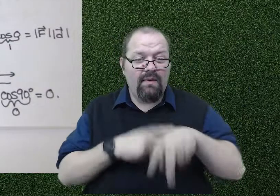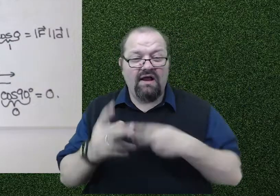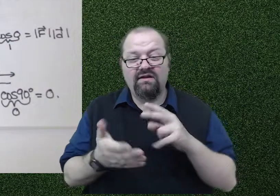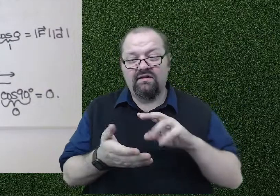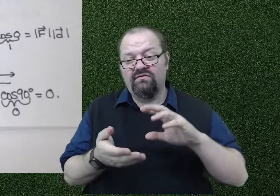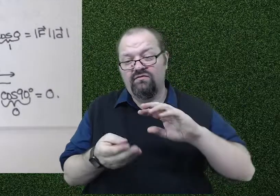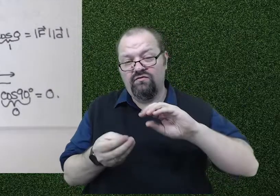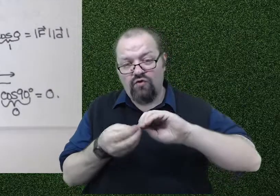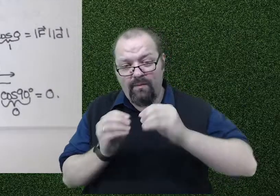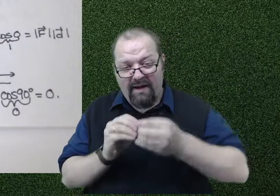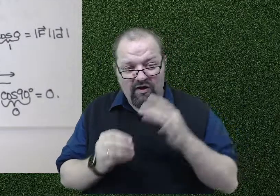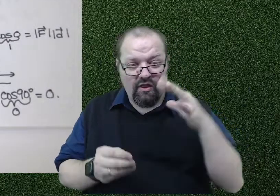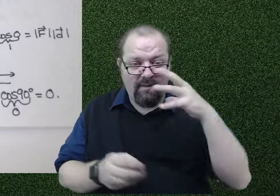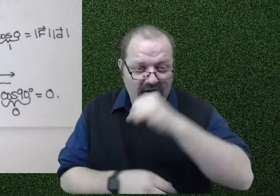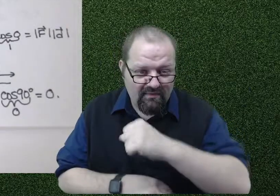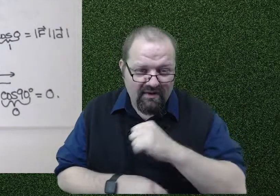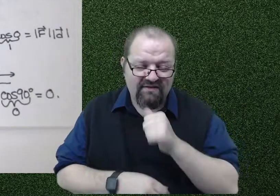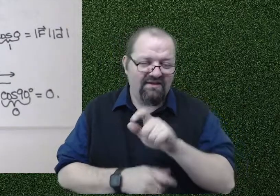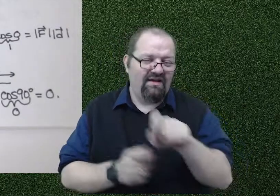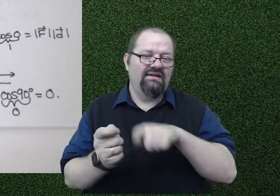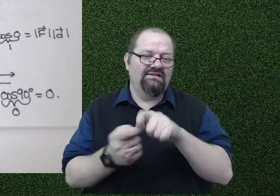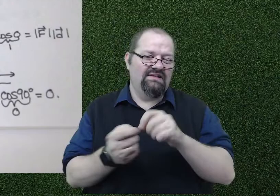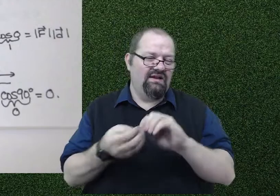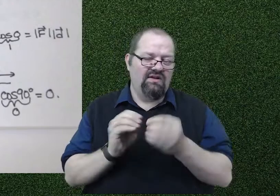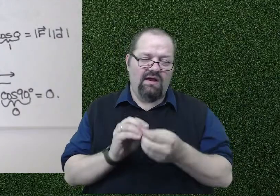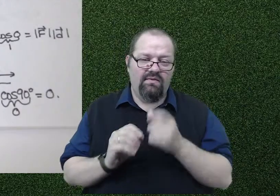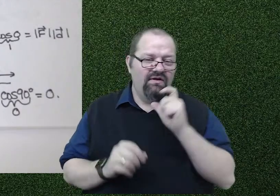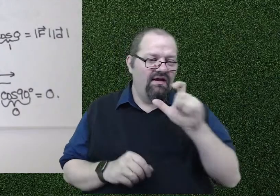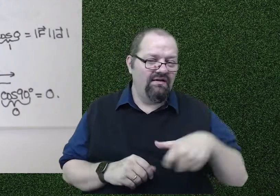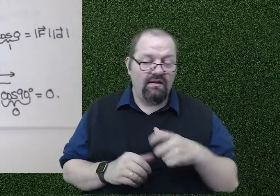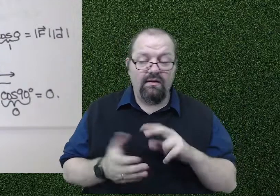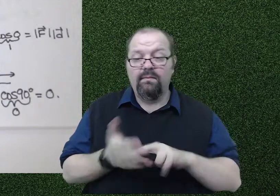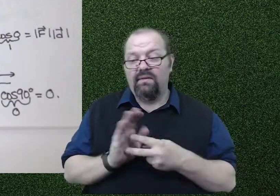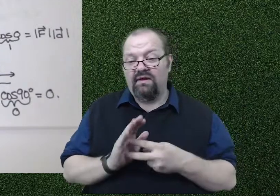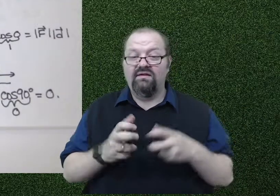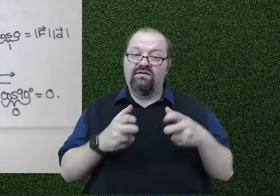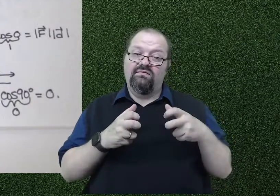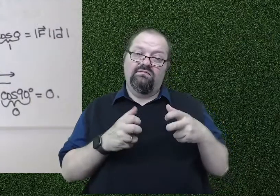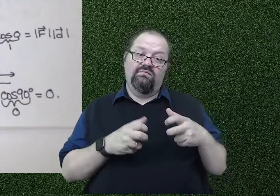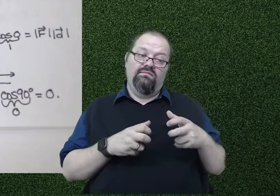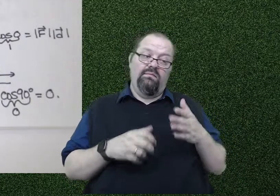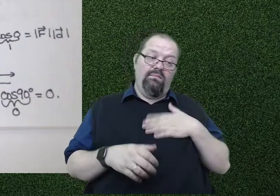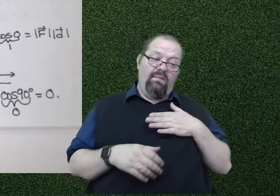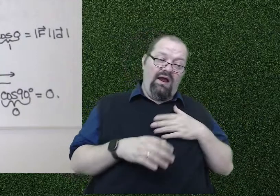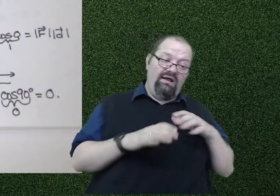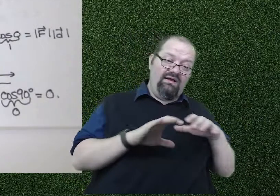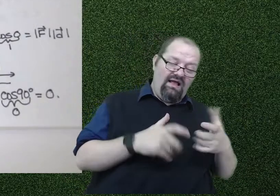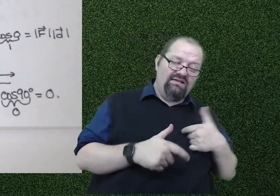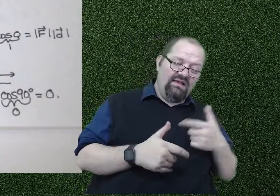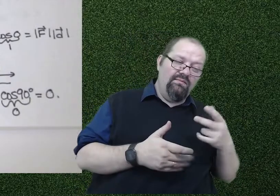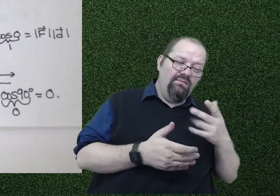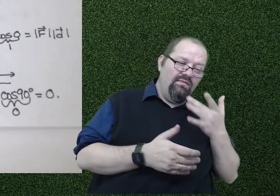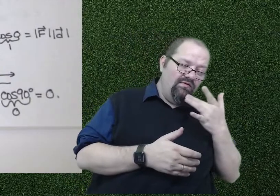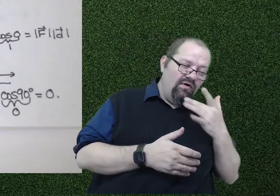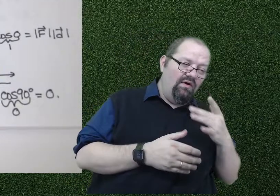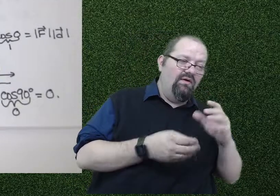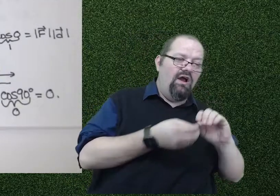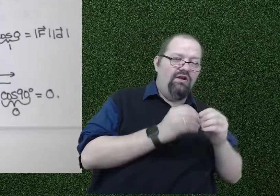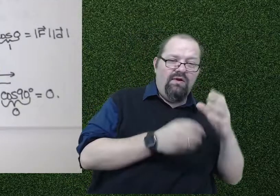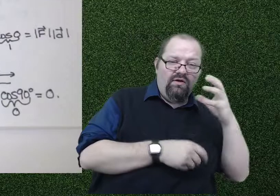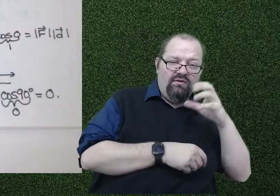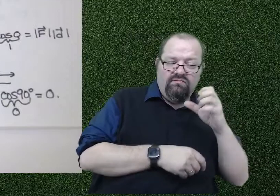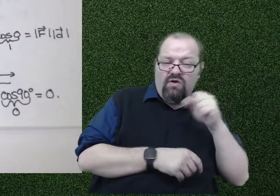rather than an exact number. In math class, I tend to like exact numbers rather than numerical approximations. I'm just going to